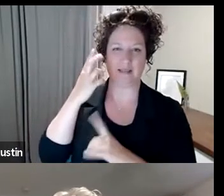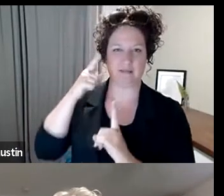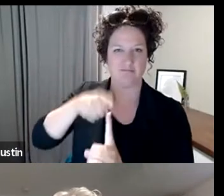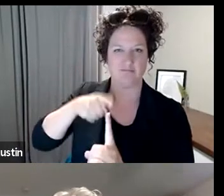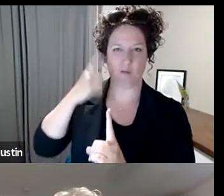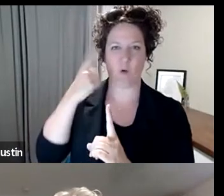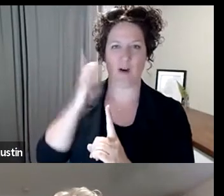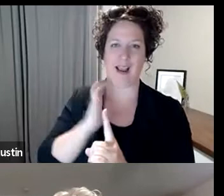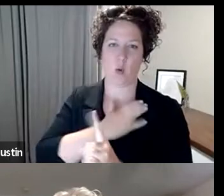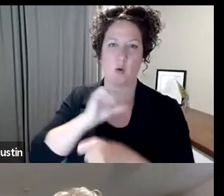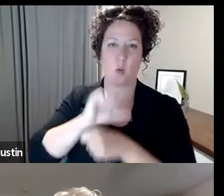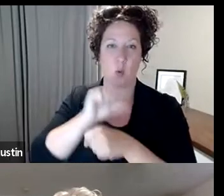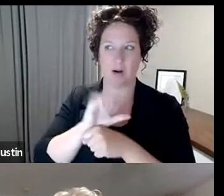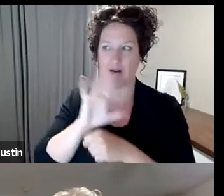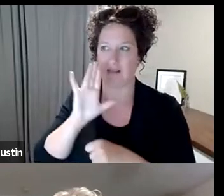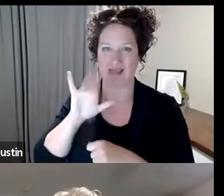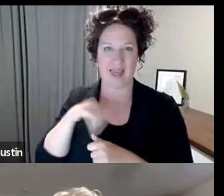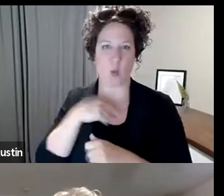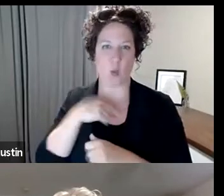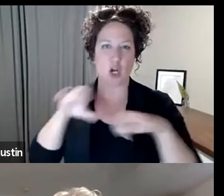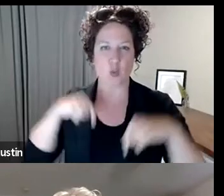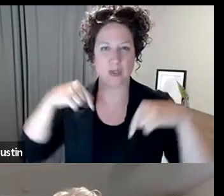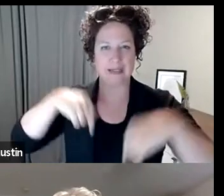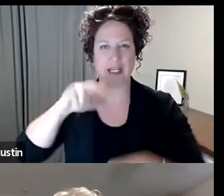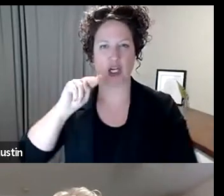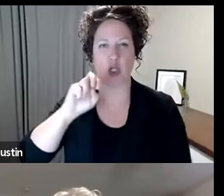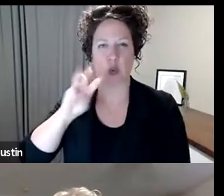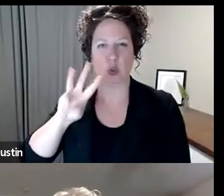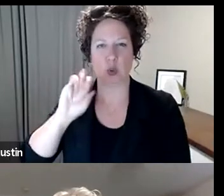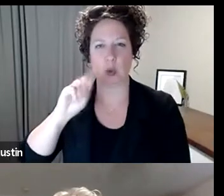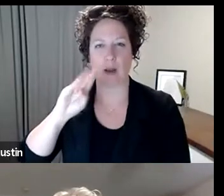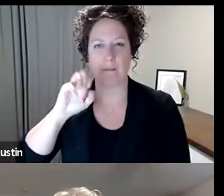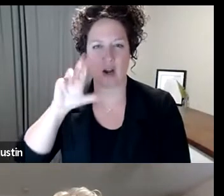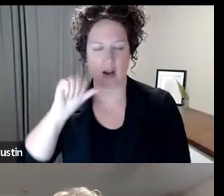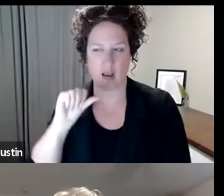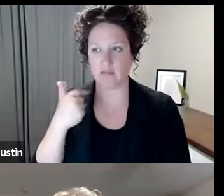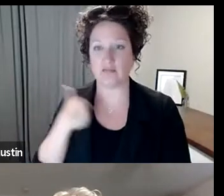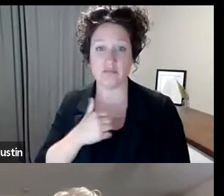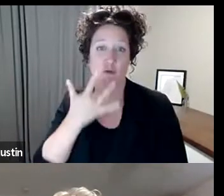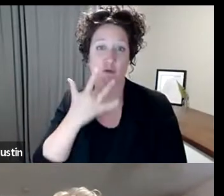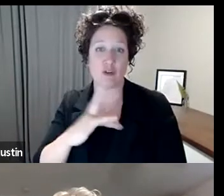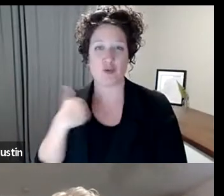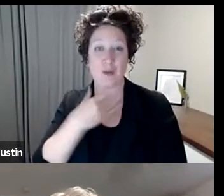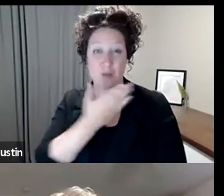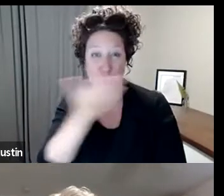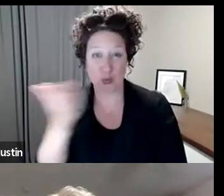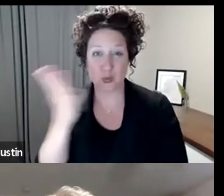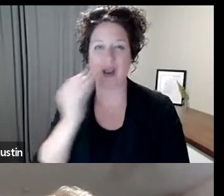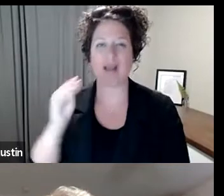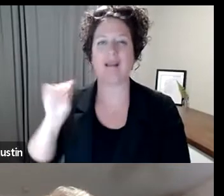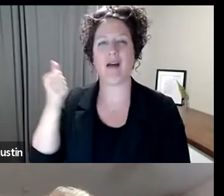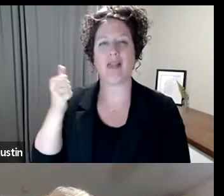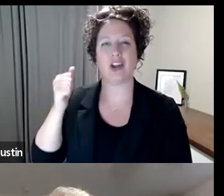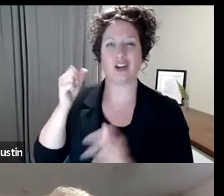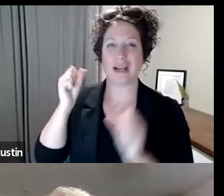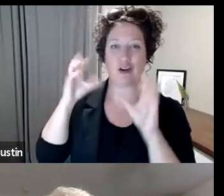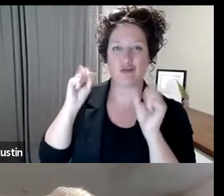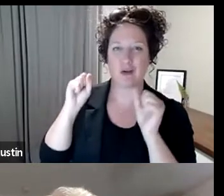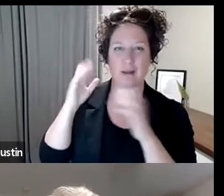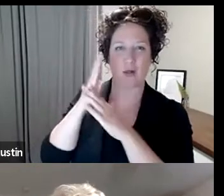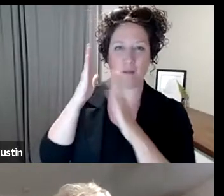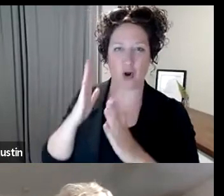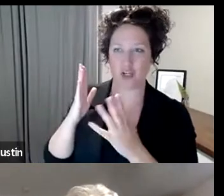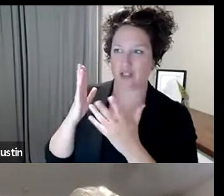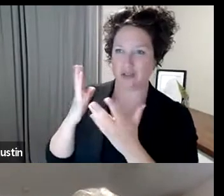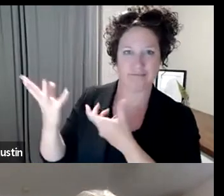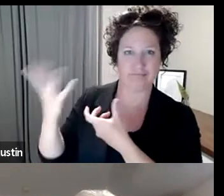our team has been involved in at New America. We've been fortunate to have you and other incredible partners in that